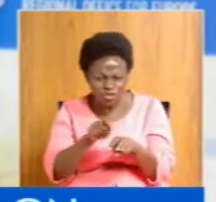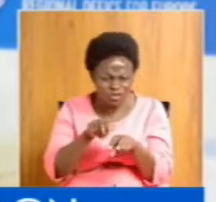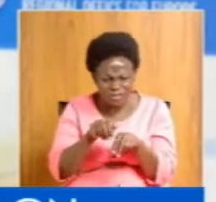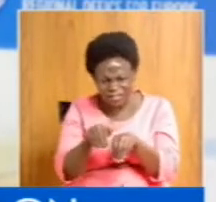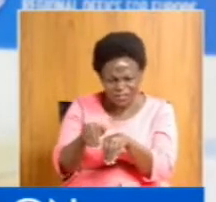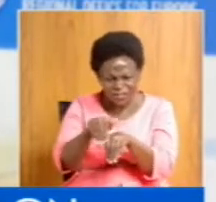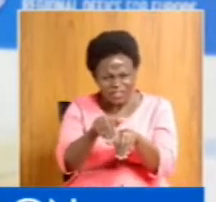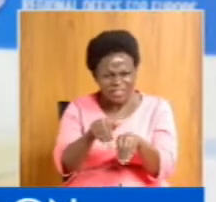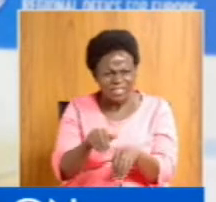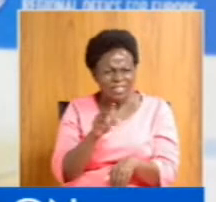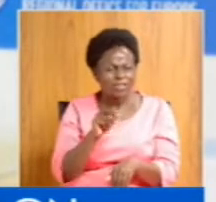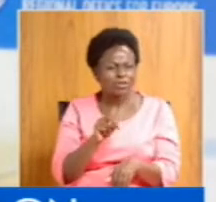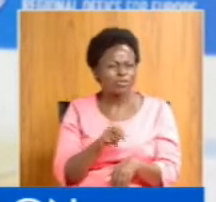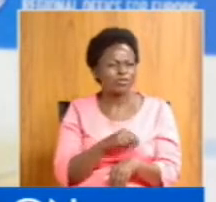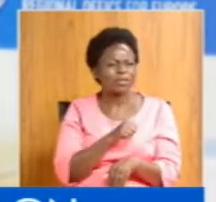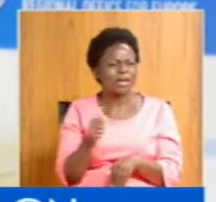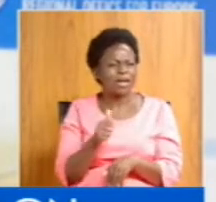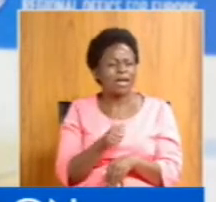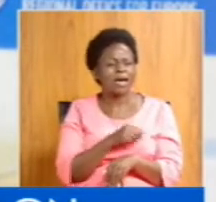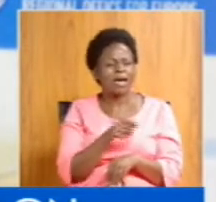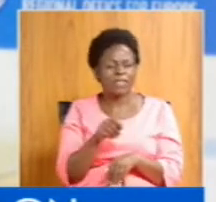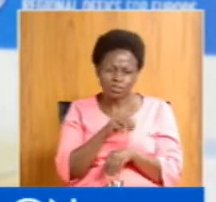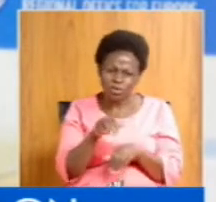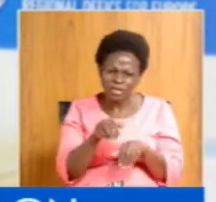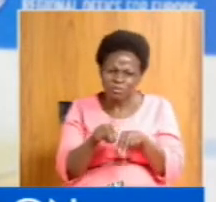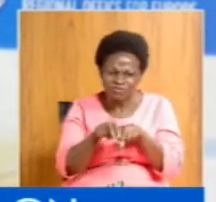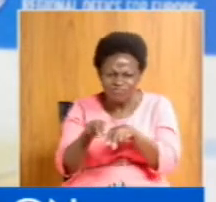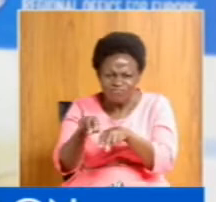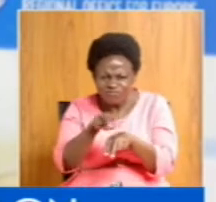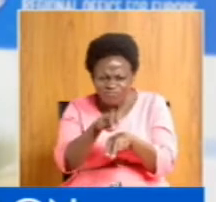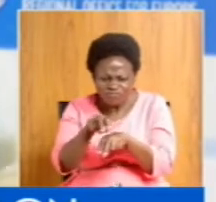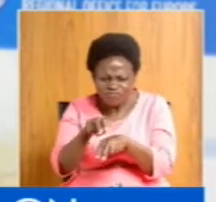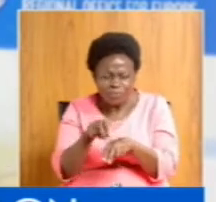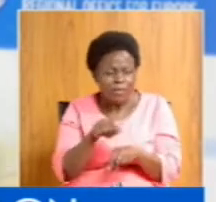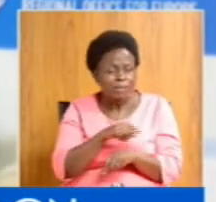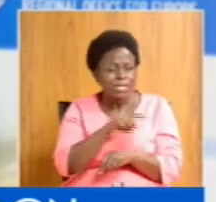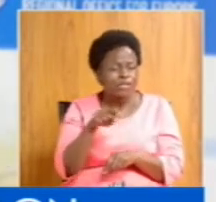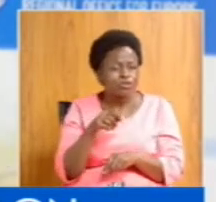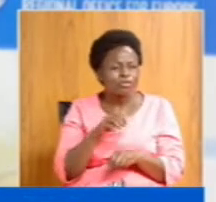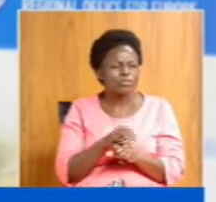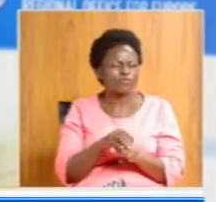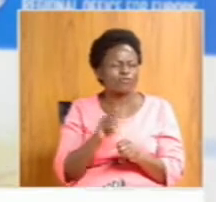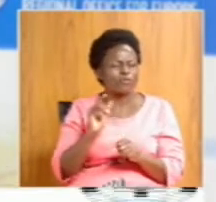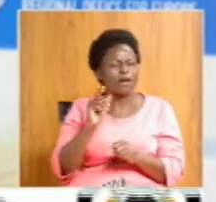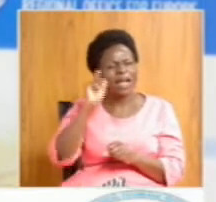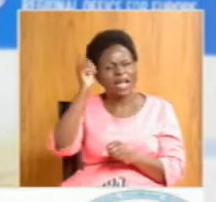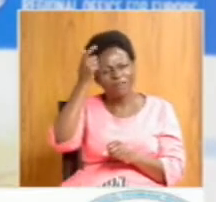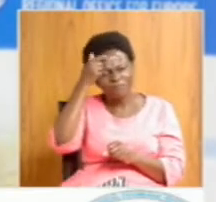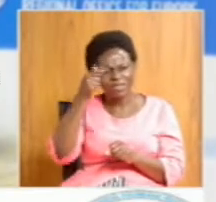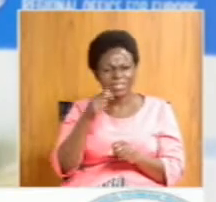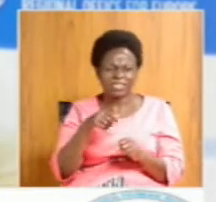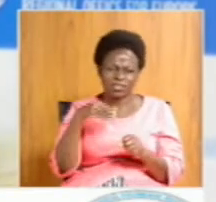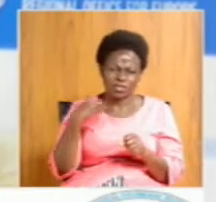done this no no no no there are lots of us who are allies I need you to be tracking this but can you also make an effort right from government and these